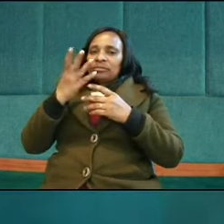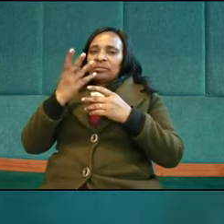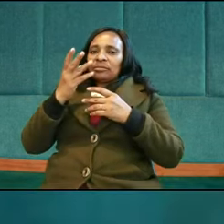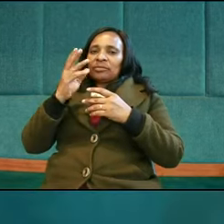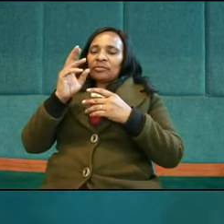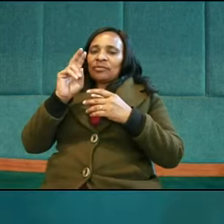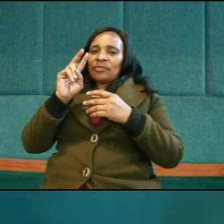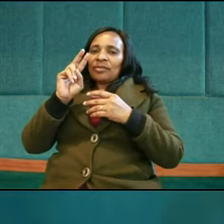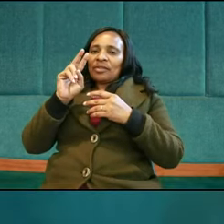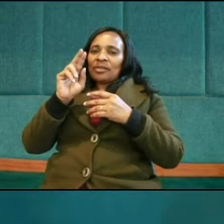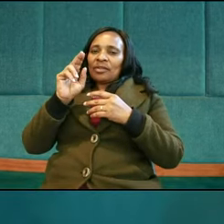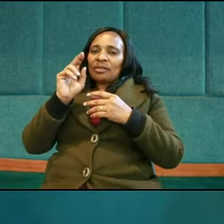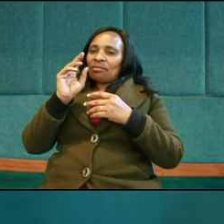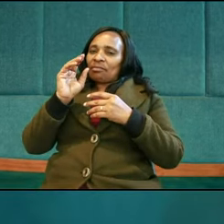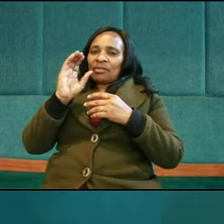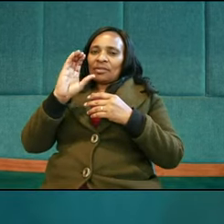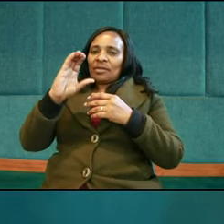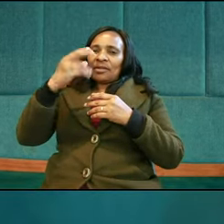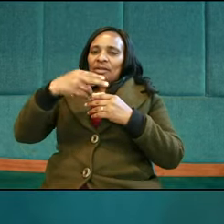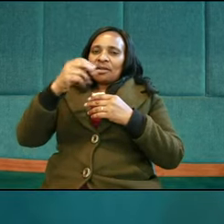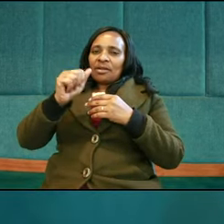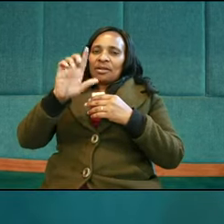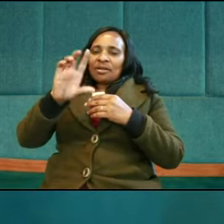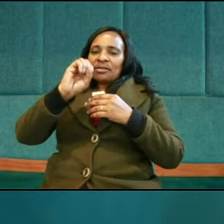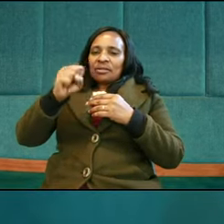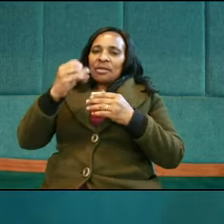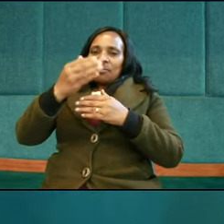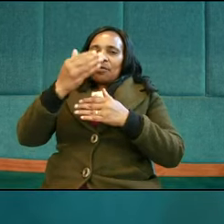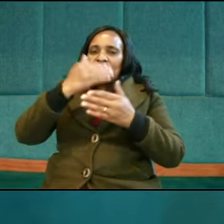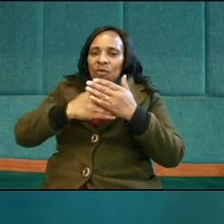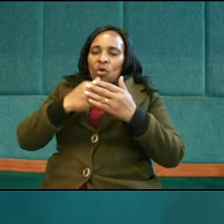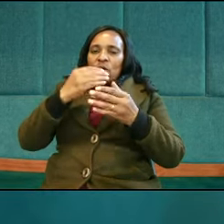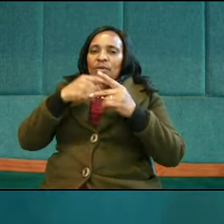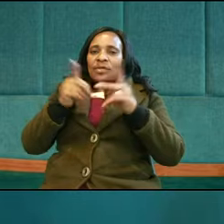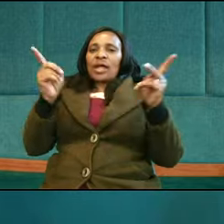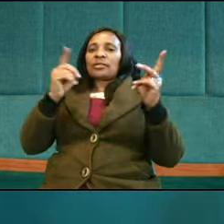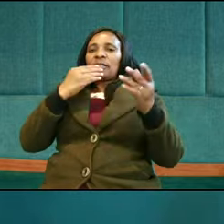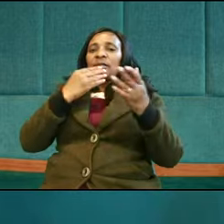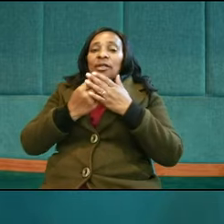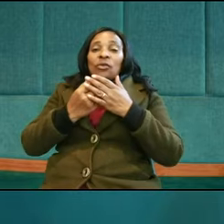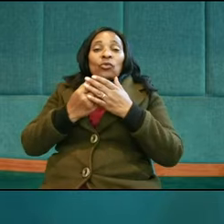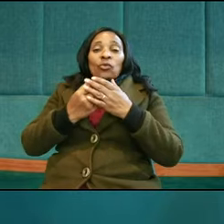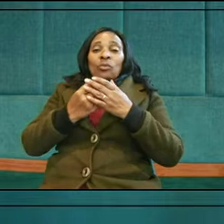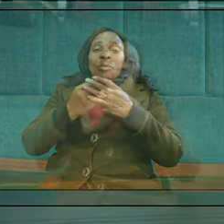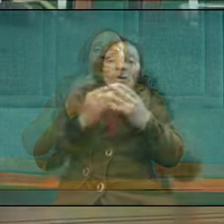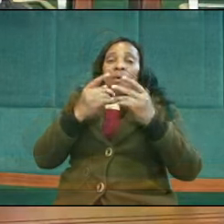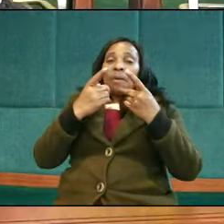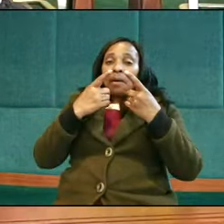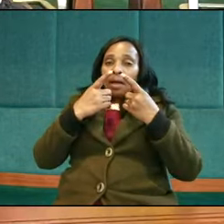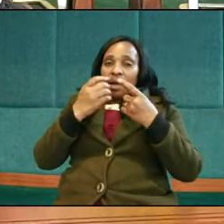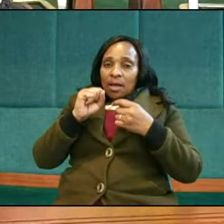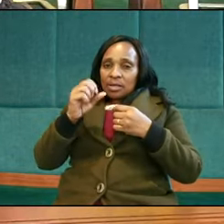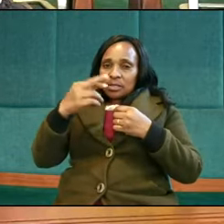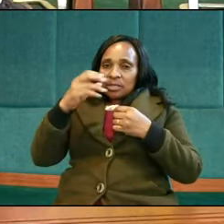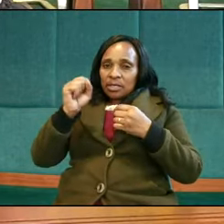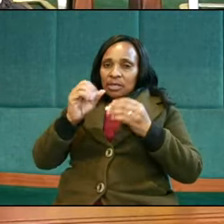Thank you very much. Before we begin, I'd like Ashley to pray as we begin.